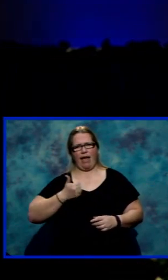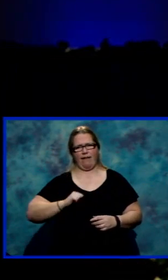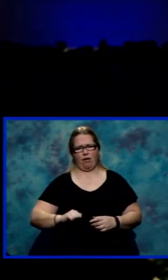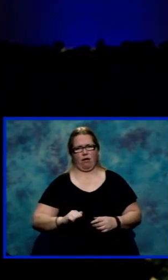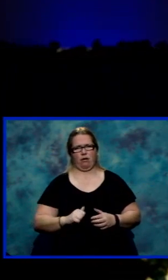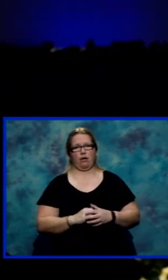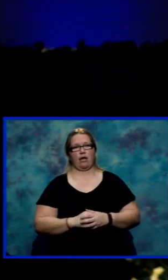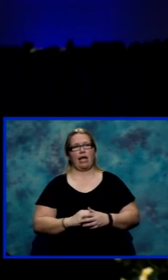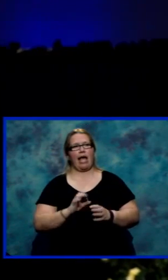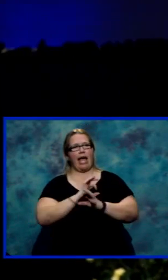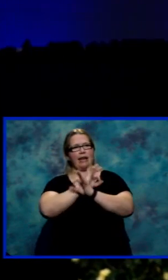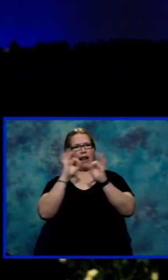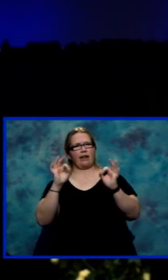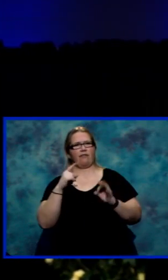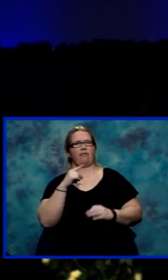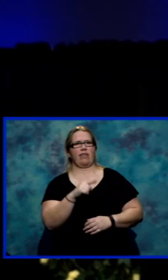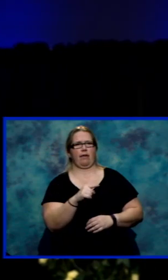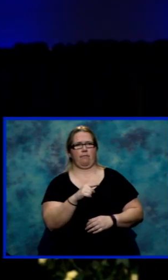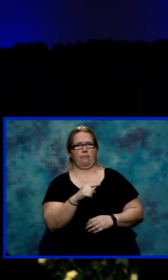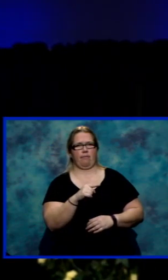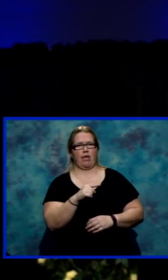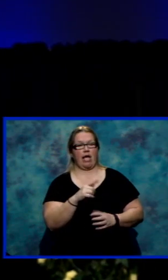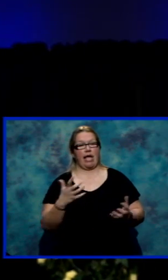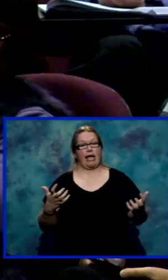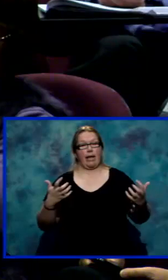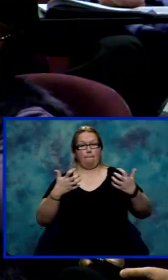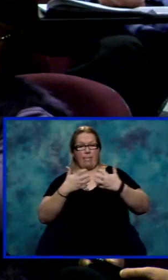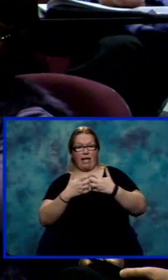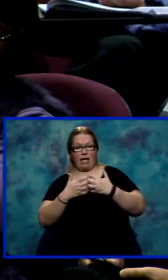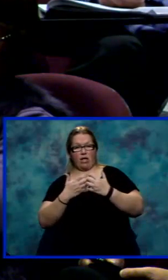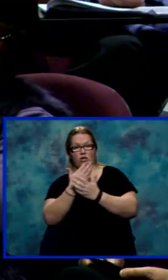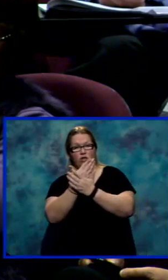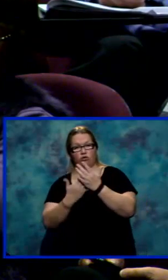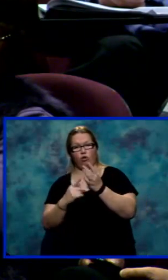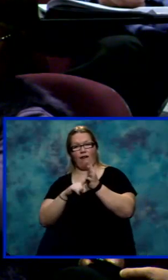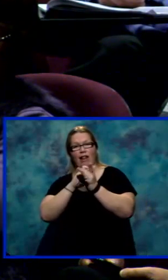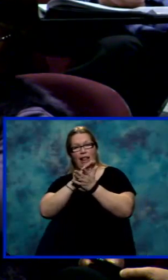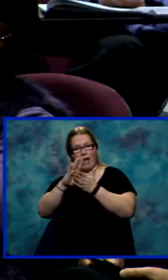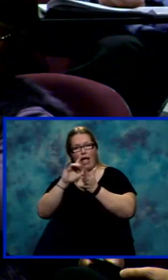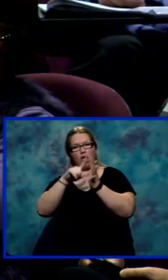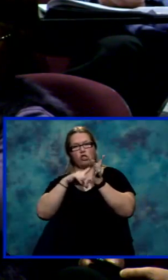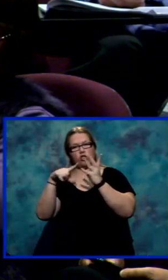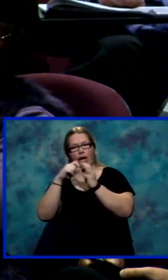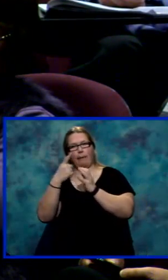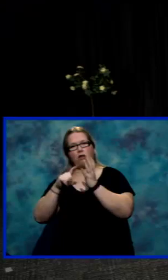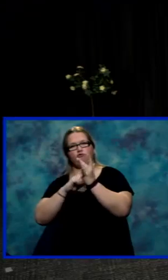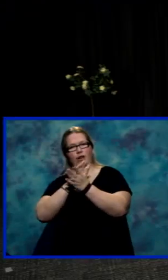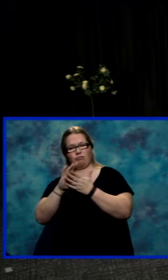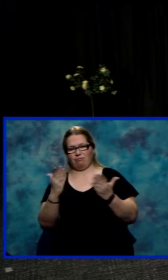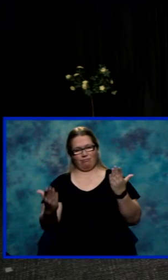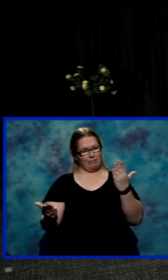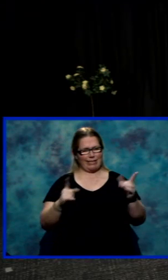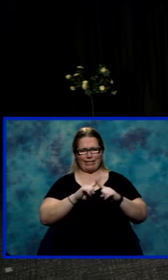of them carry a candle to the story of Jacob, Rachel, and Leah. They have no